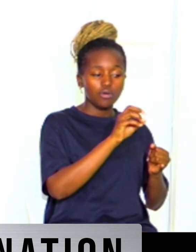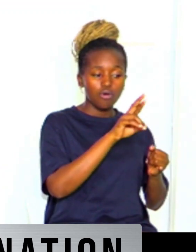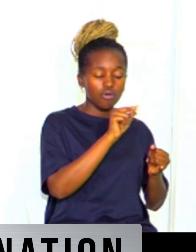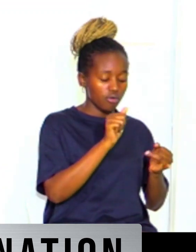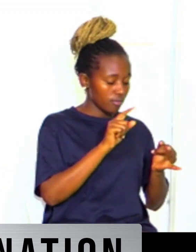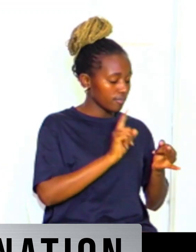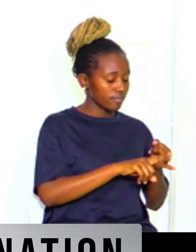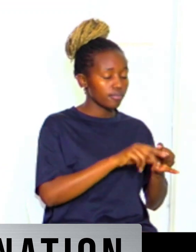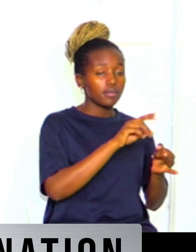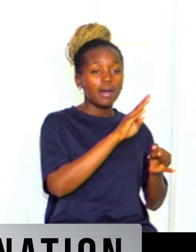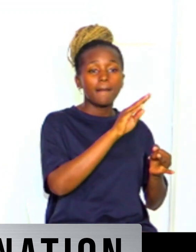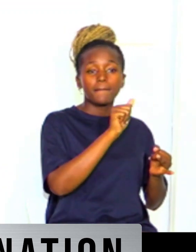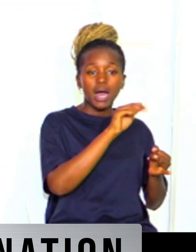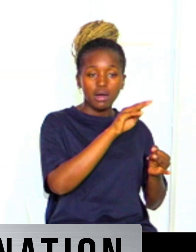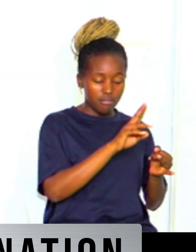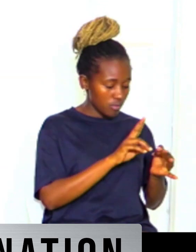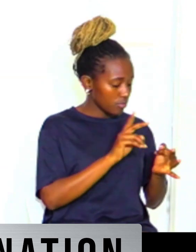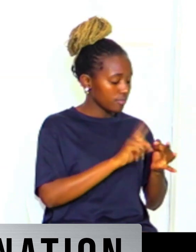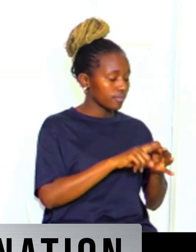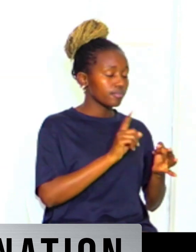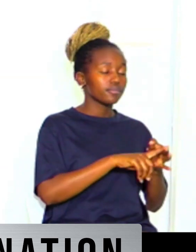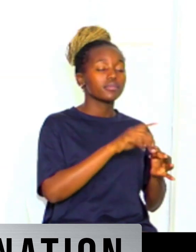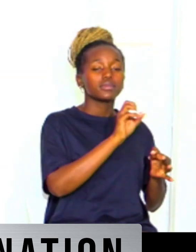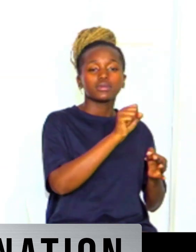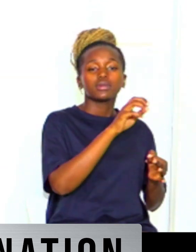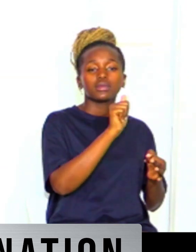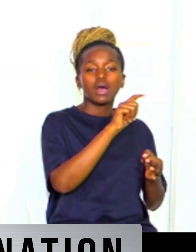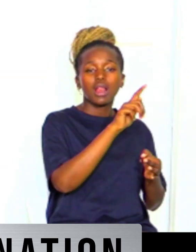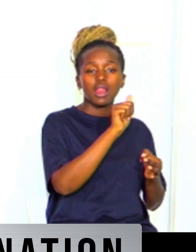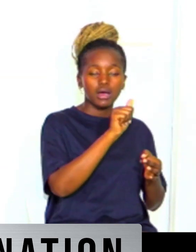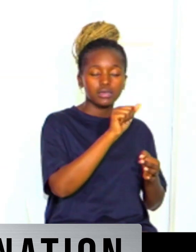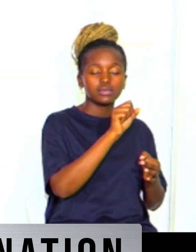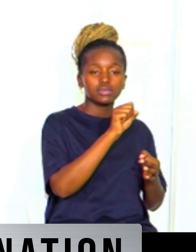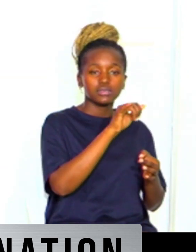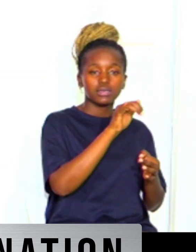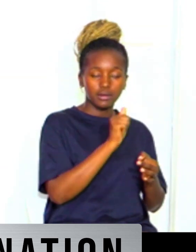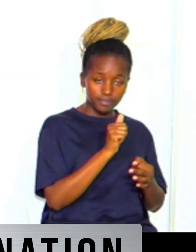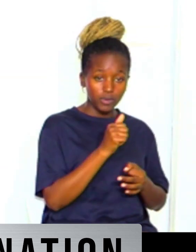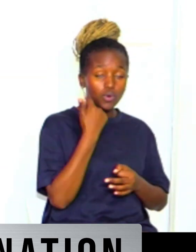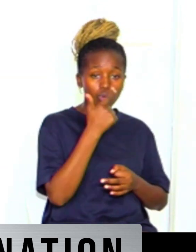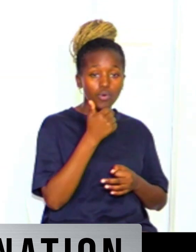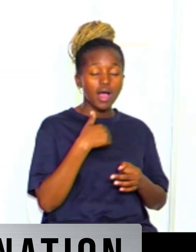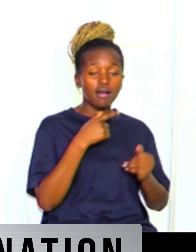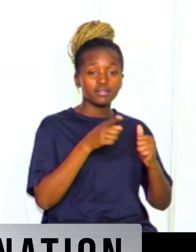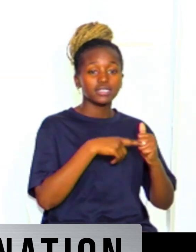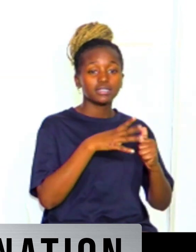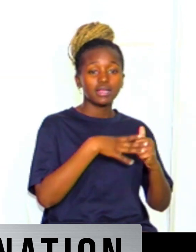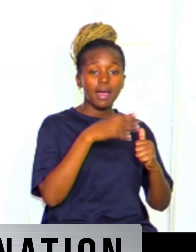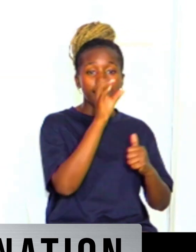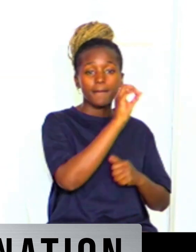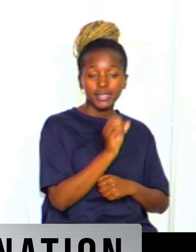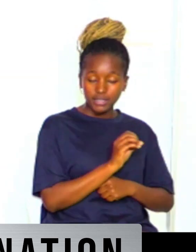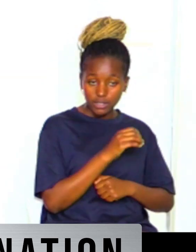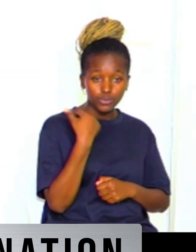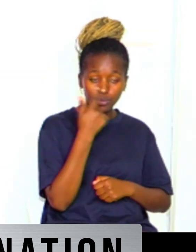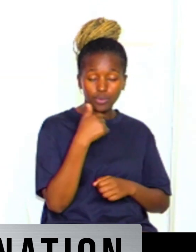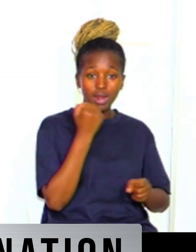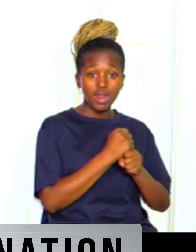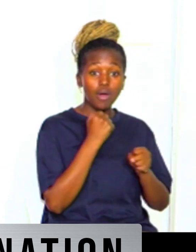Babu Owino, the third one was Peter Salasya'S. Peter Salasya'S had got like 69% performing rate in